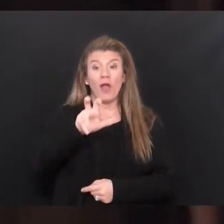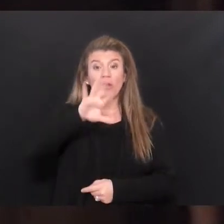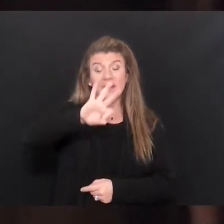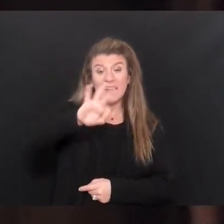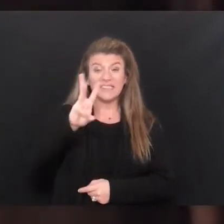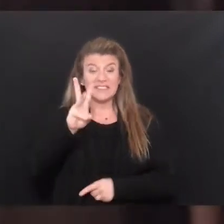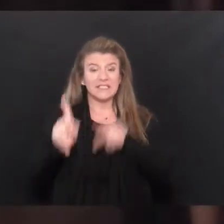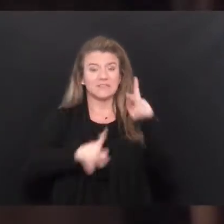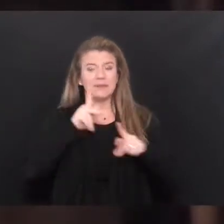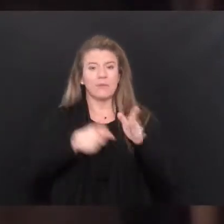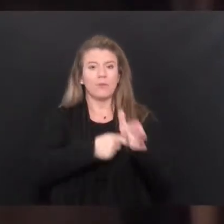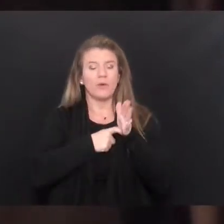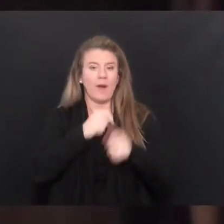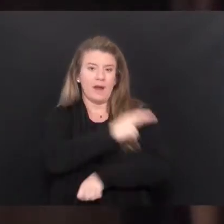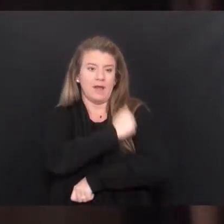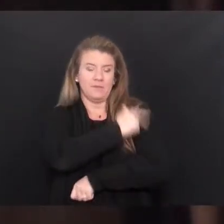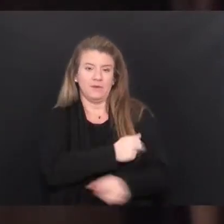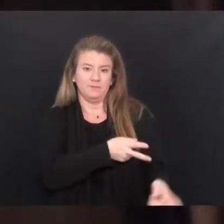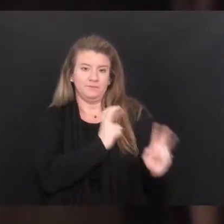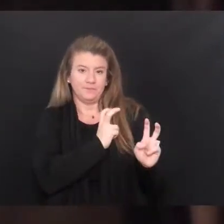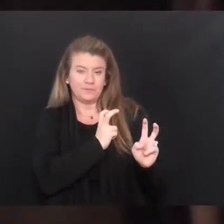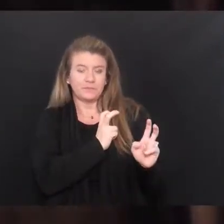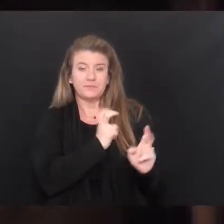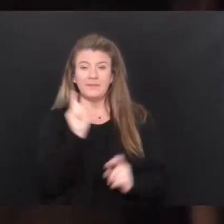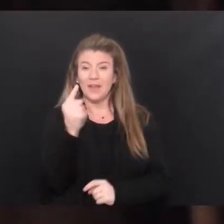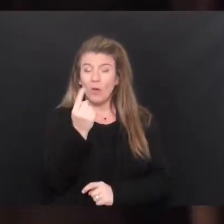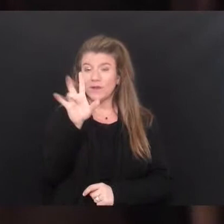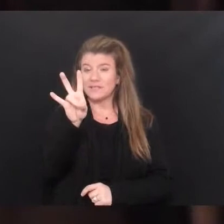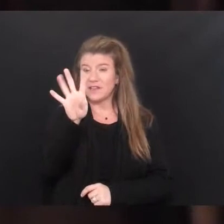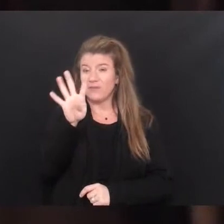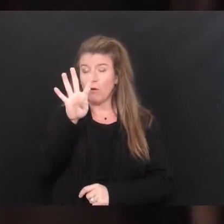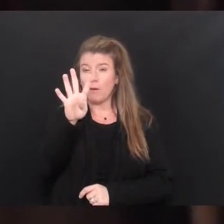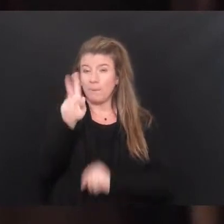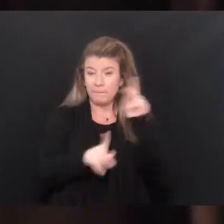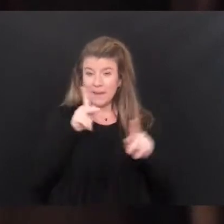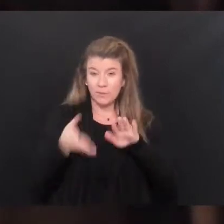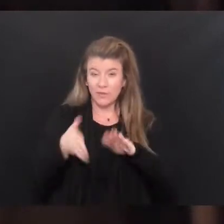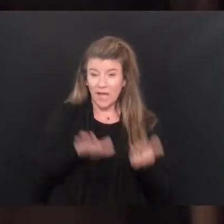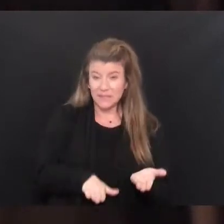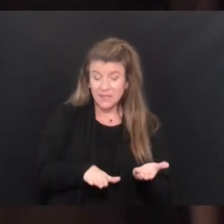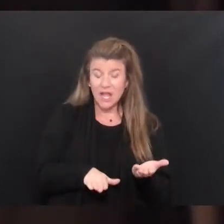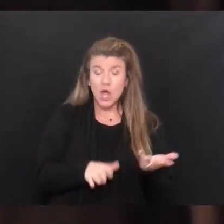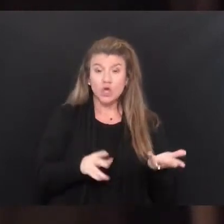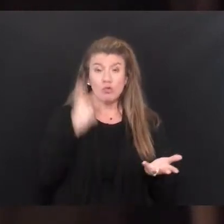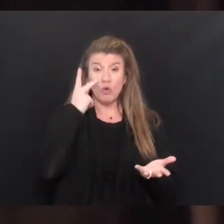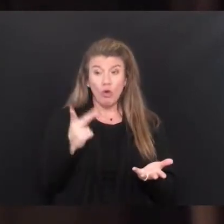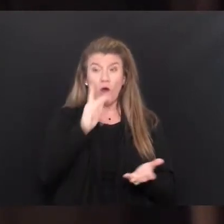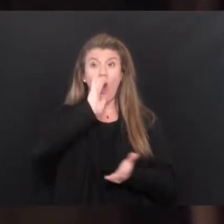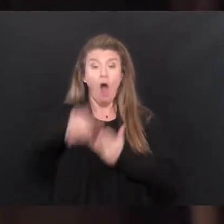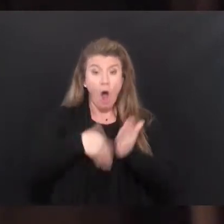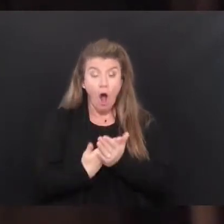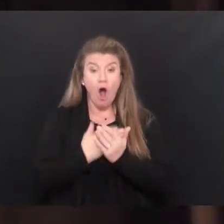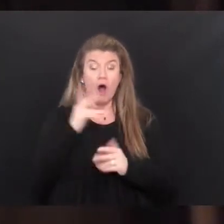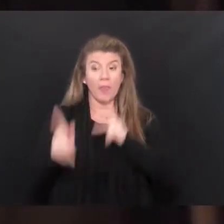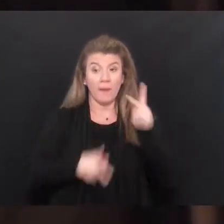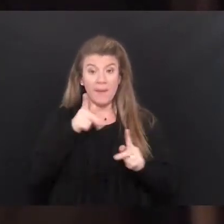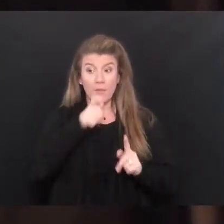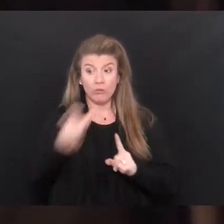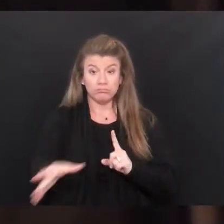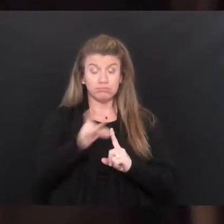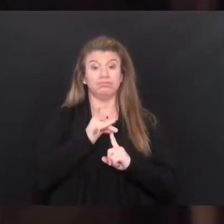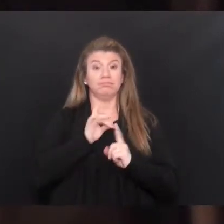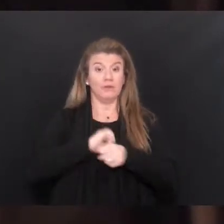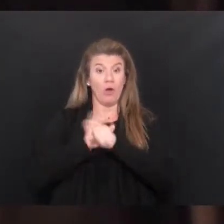396 people required hospitalization and only 74 people died. So as we look at all people with COVID in the United